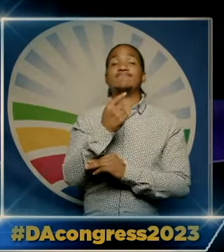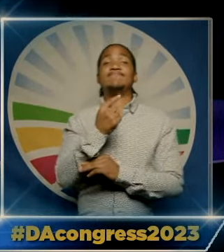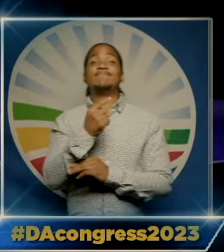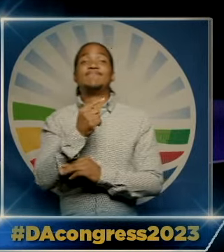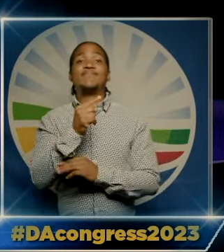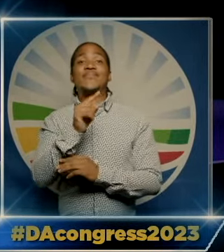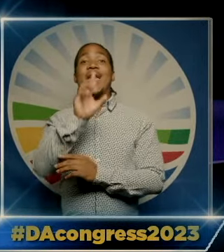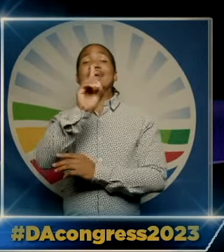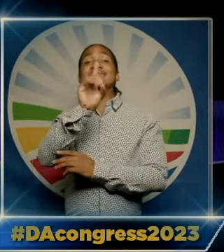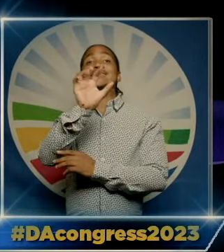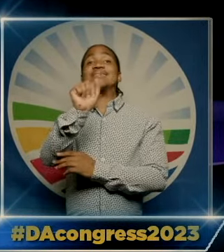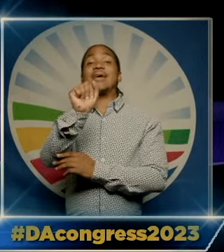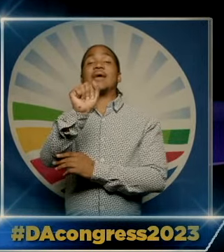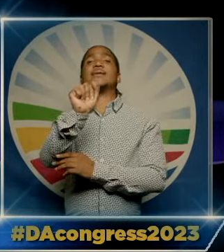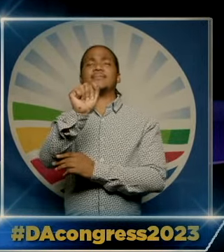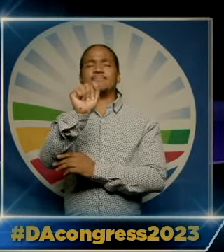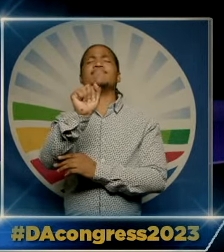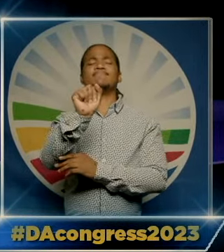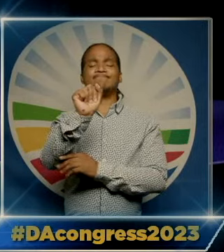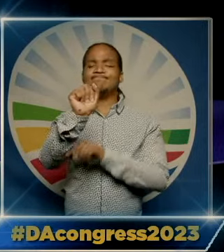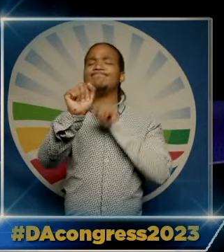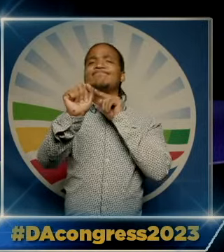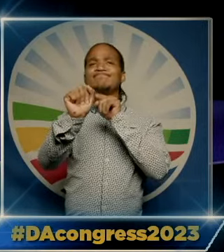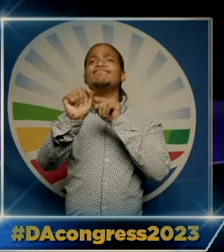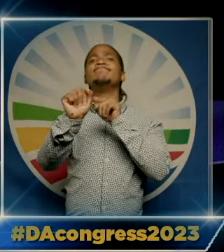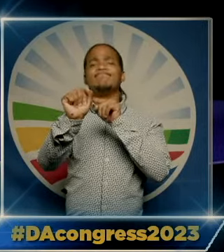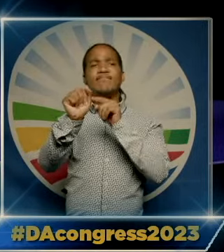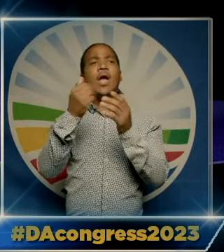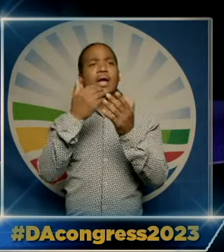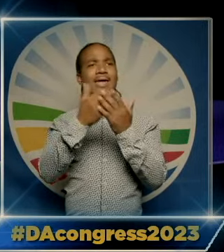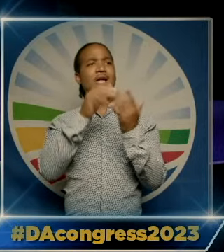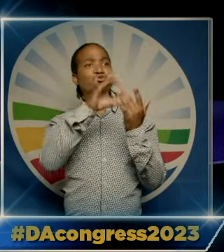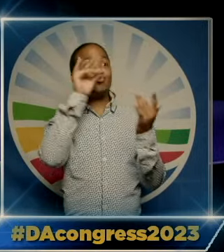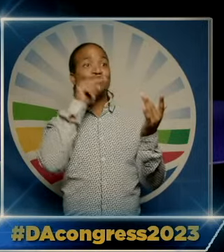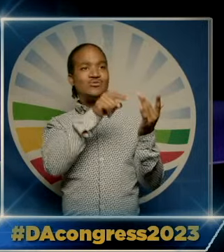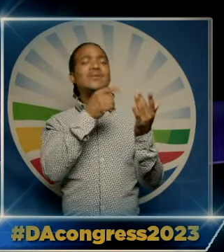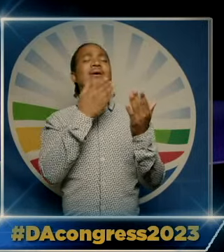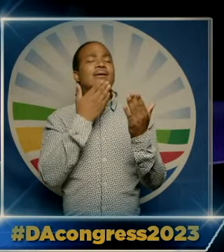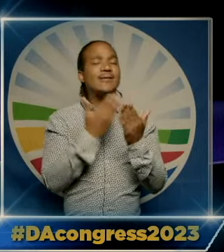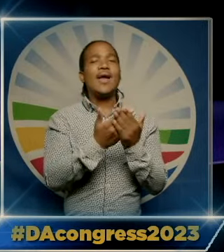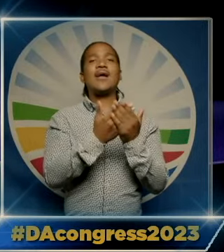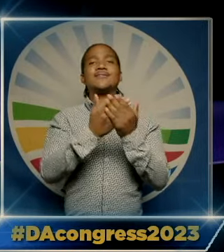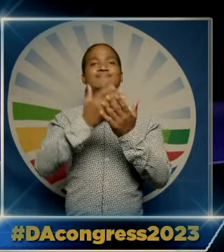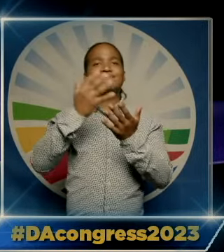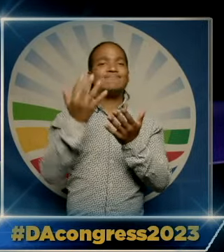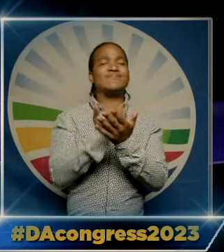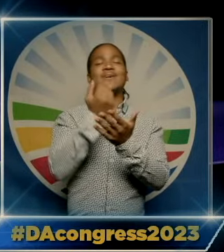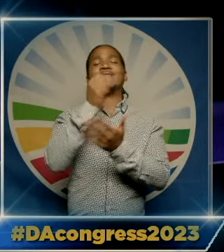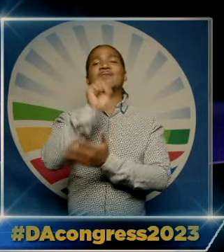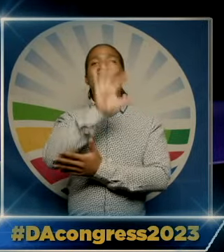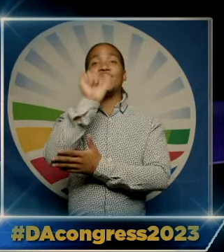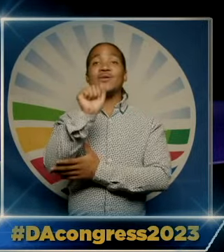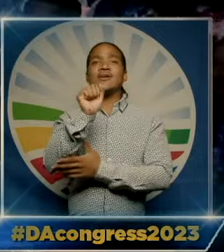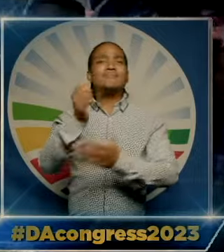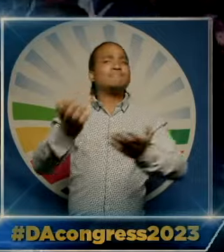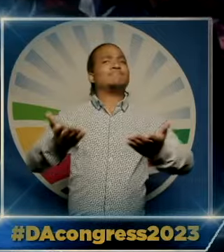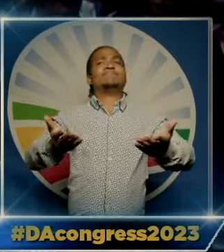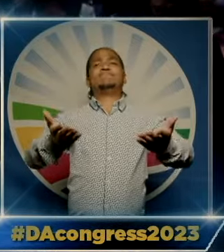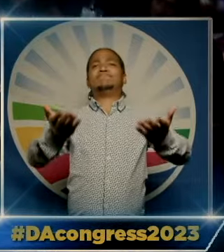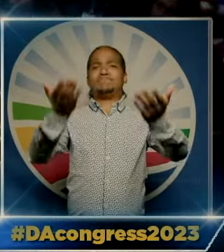real and credible alternative that can save South Africa. So we say, Oza 2024,